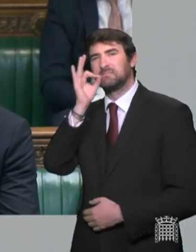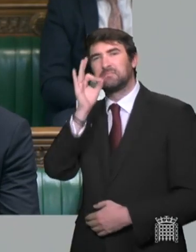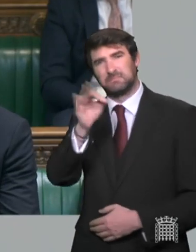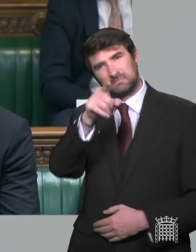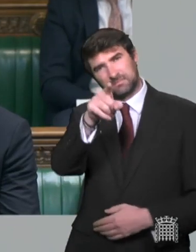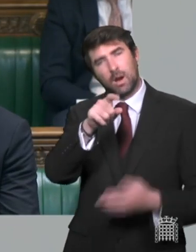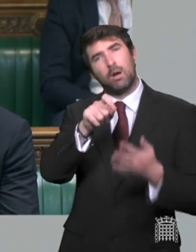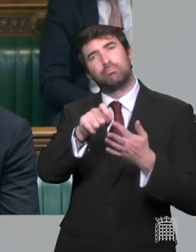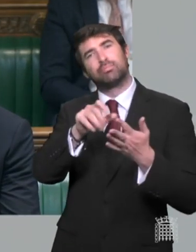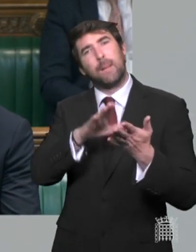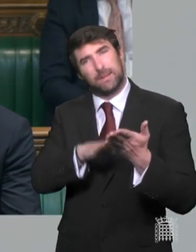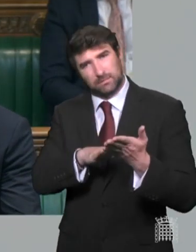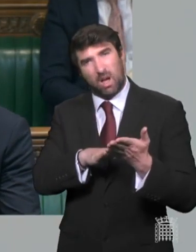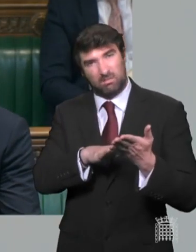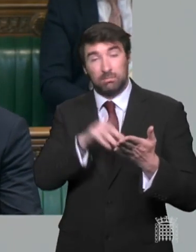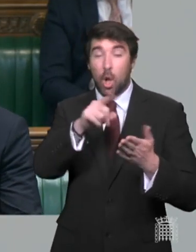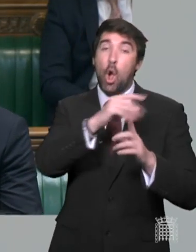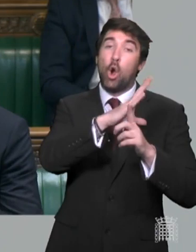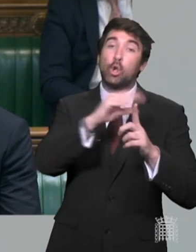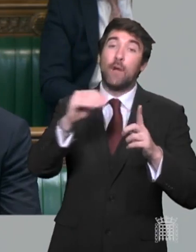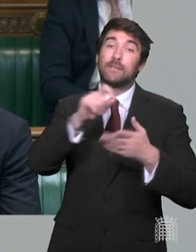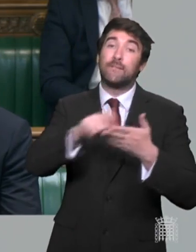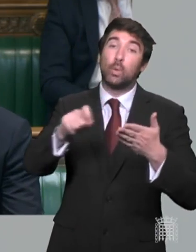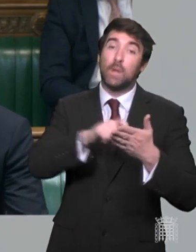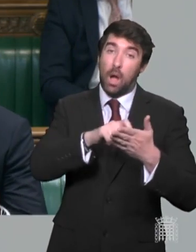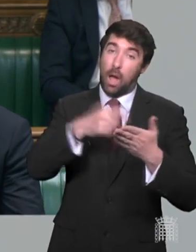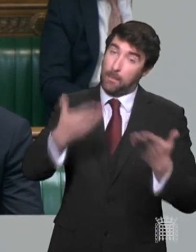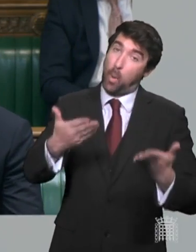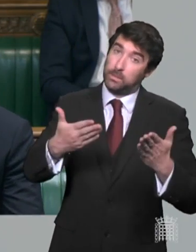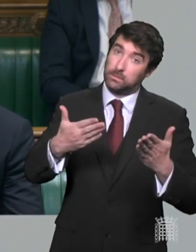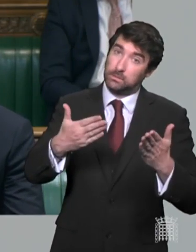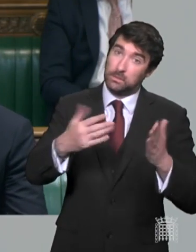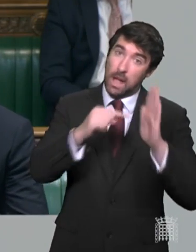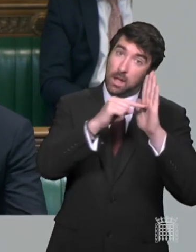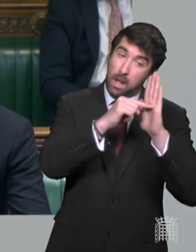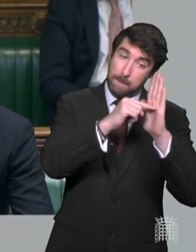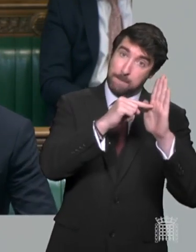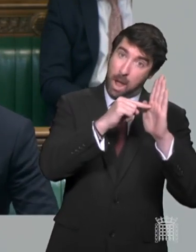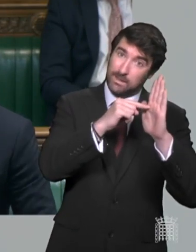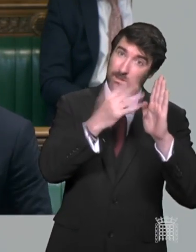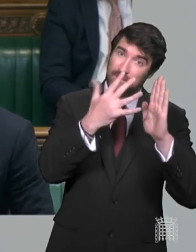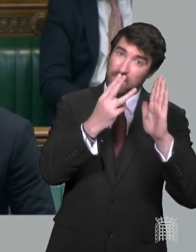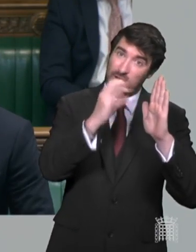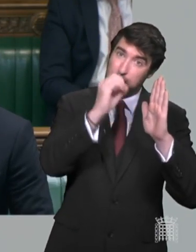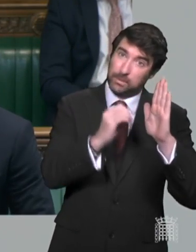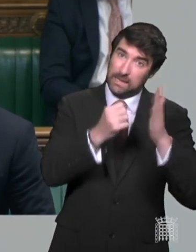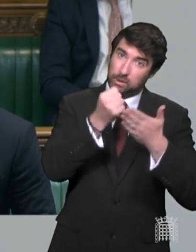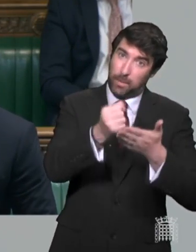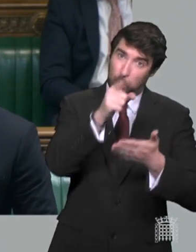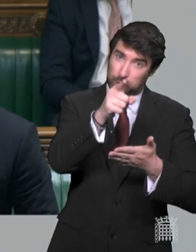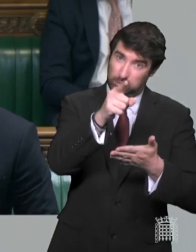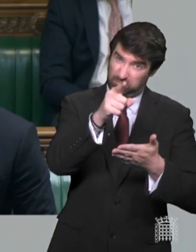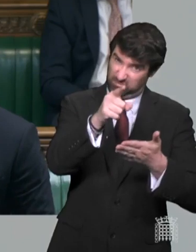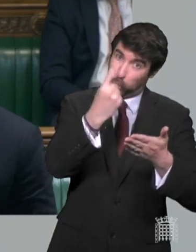get to his feet, put his hand on his heart, promise the country, this House and his own supporters that the